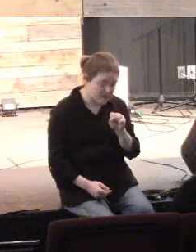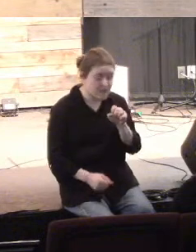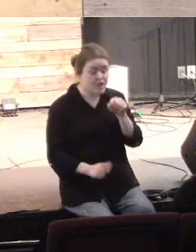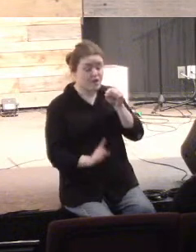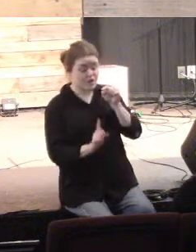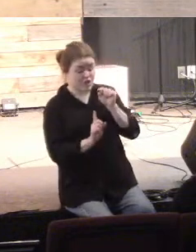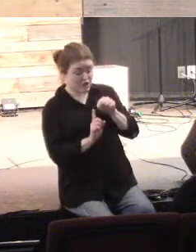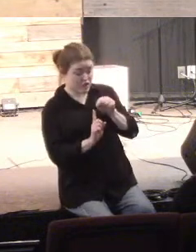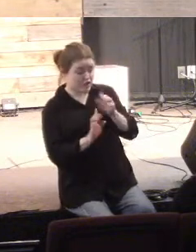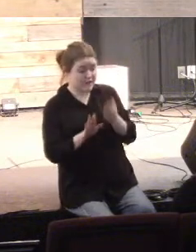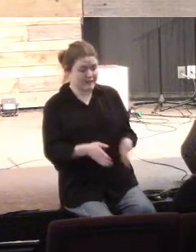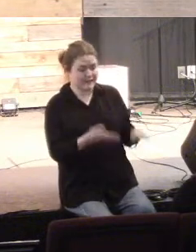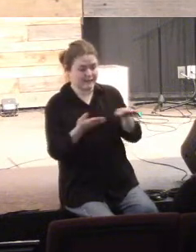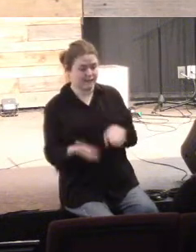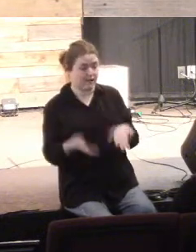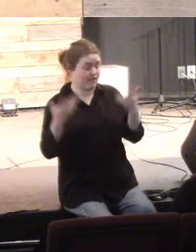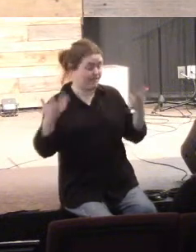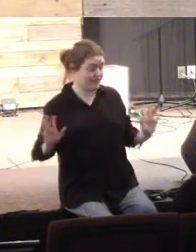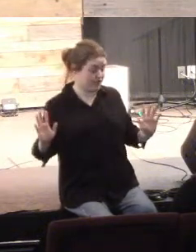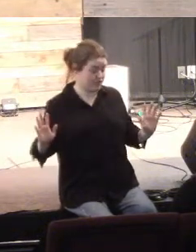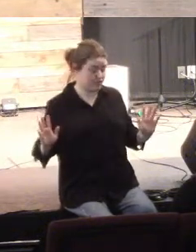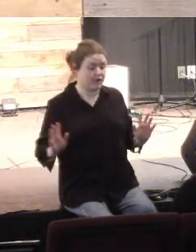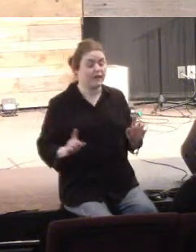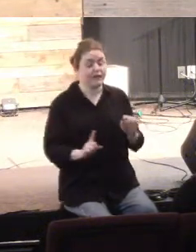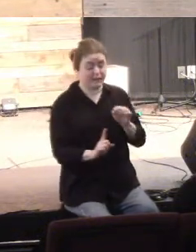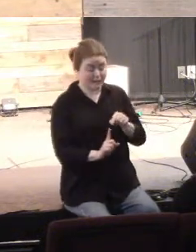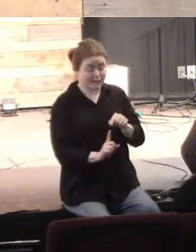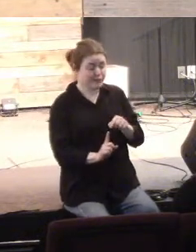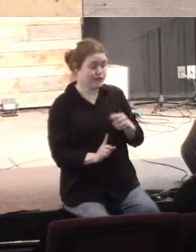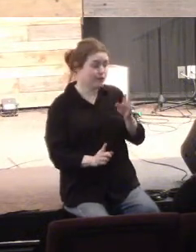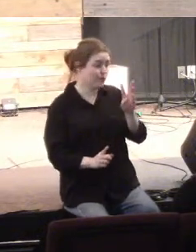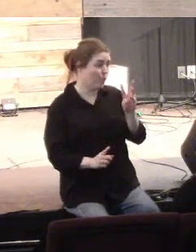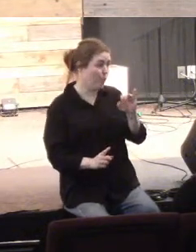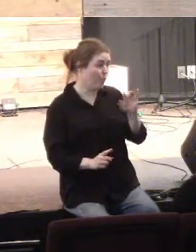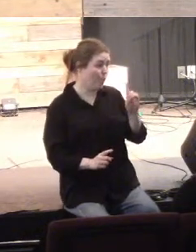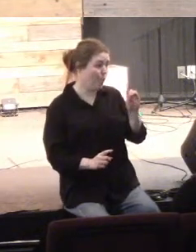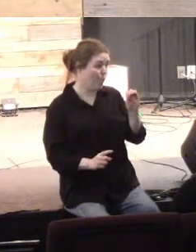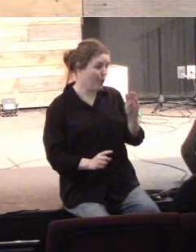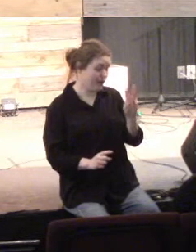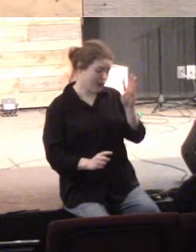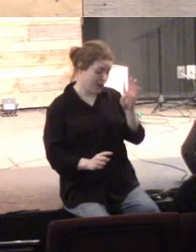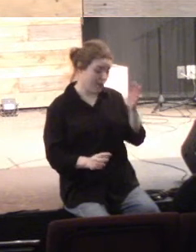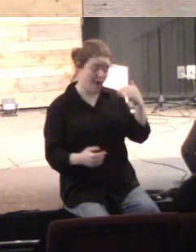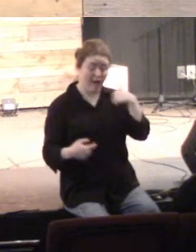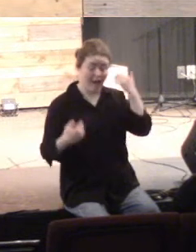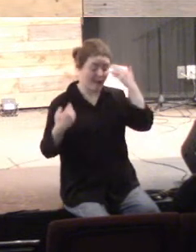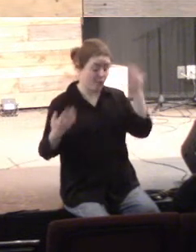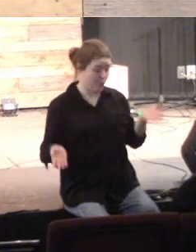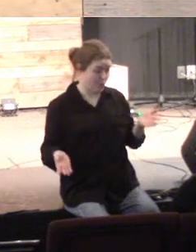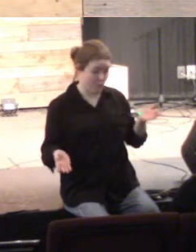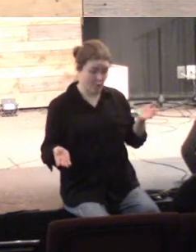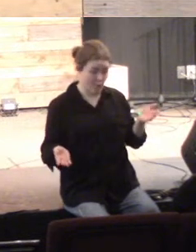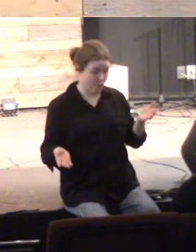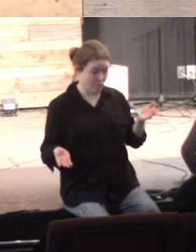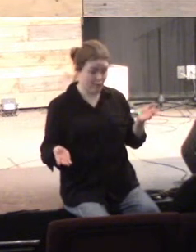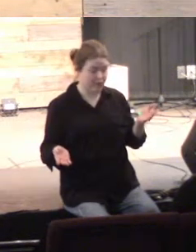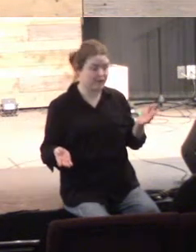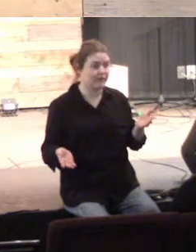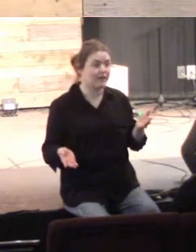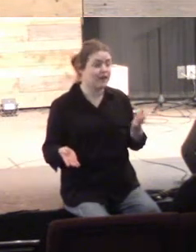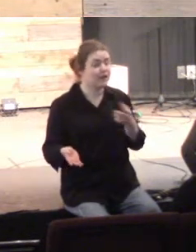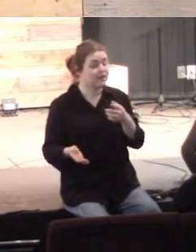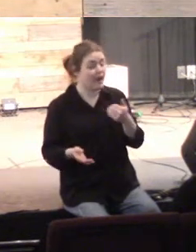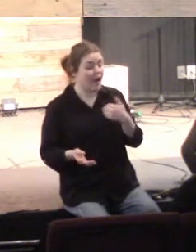Now, I don't know if Tabitha is a widow or not. There's a lot of widows who are in her company. Don't really